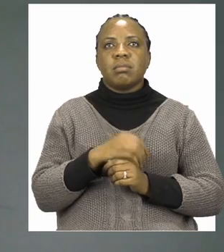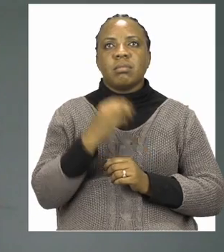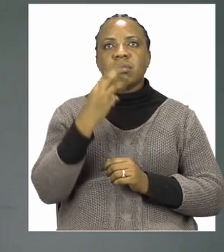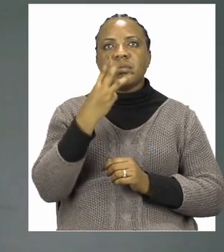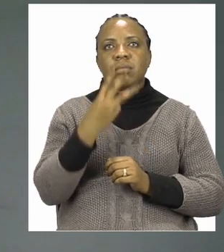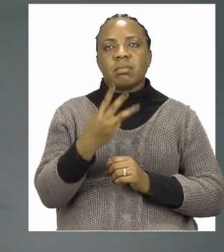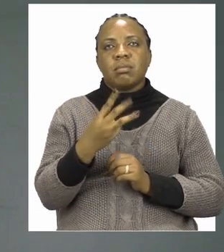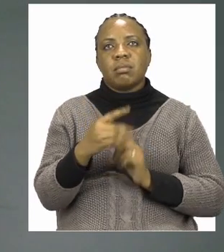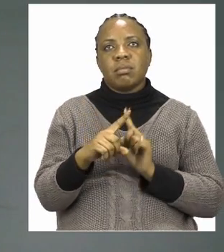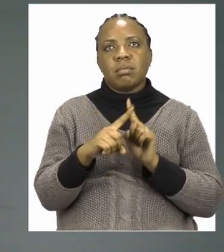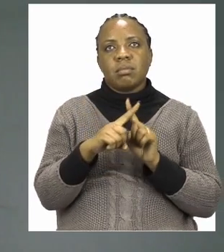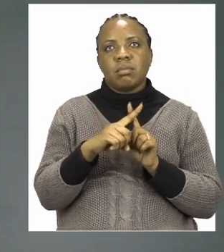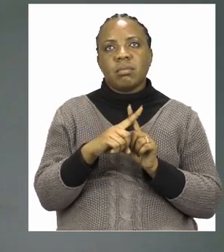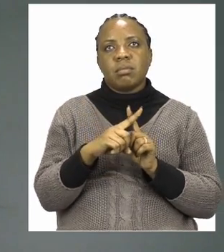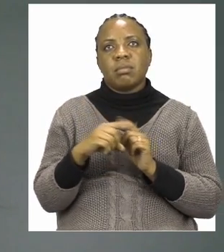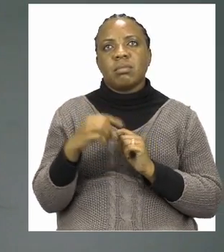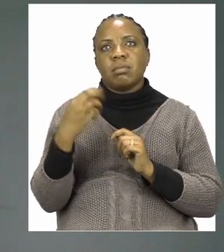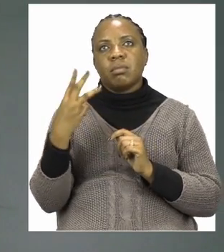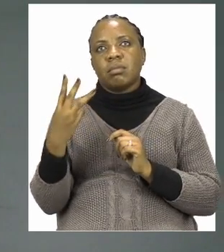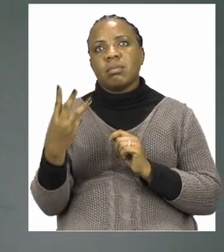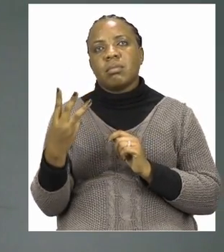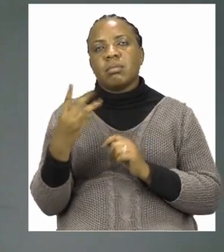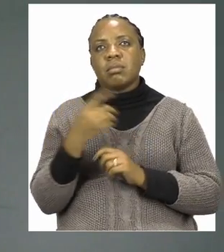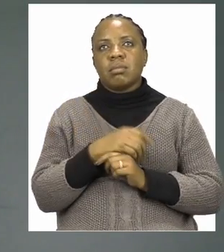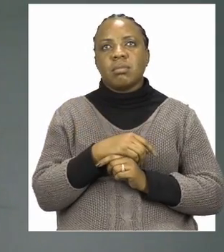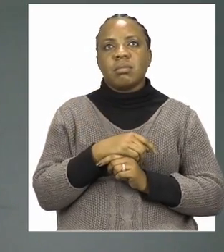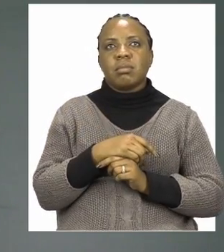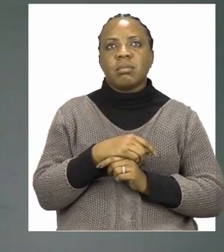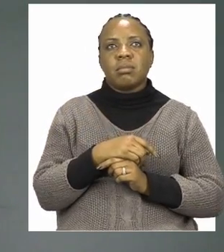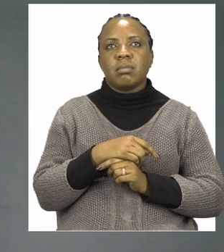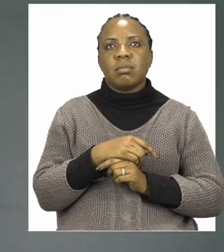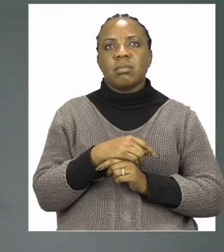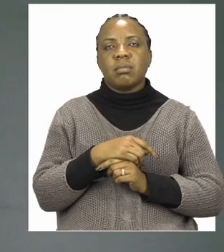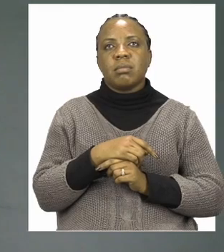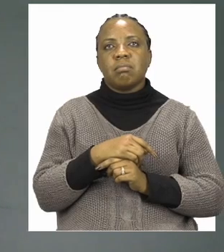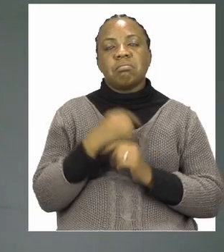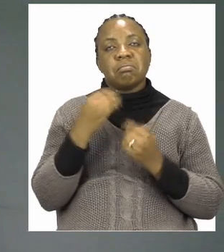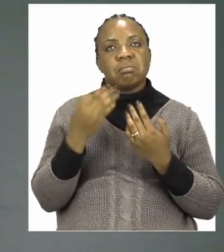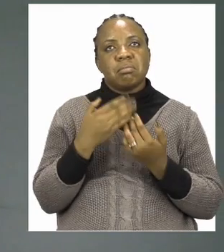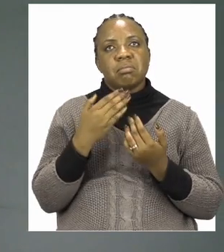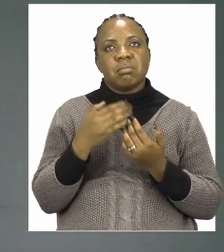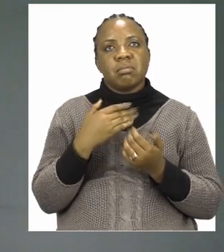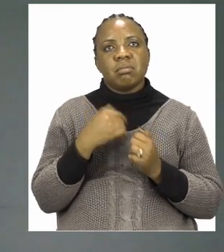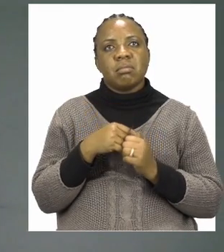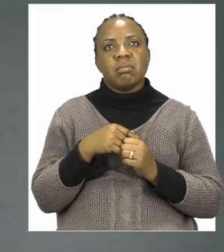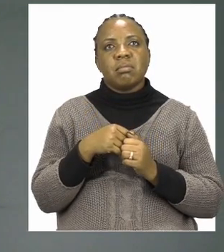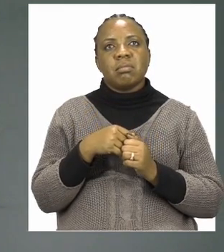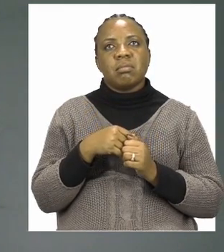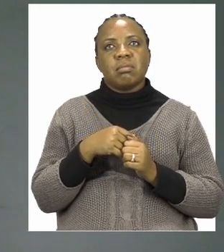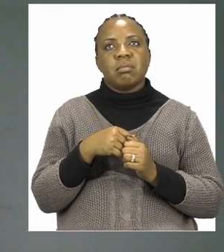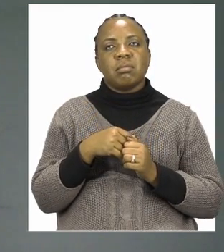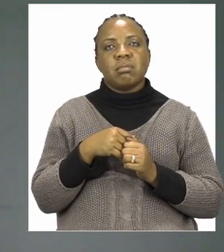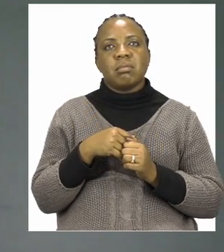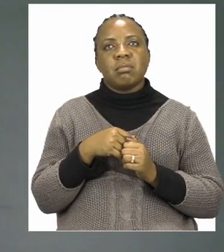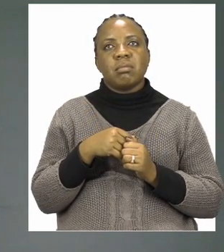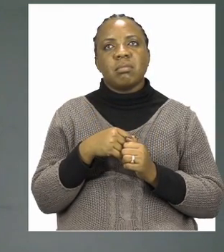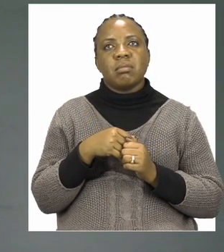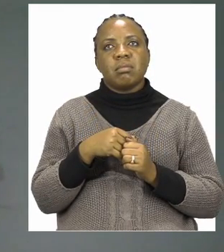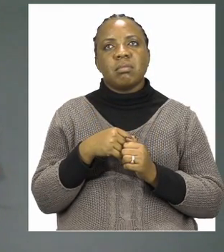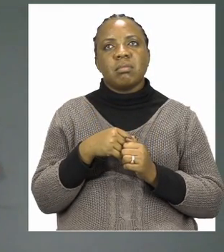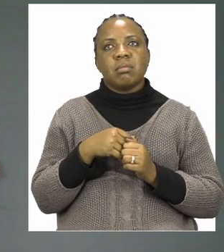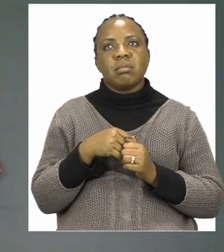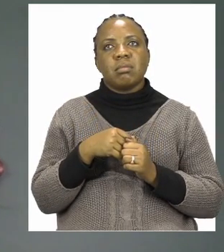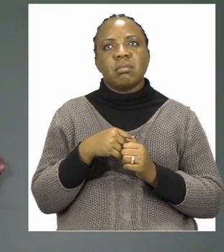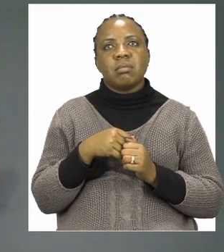is 3 times 3. So to make it easier for you to understand what you need to do, you need